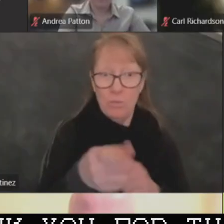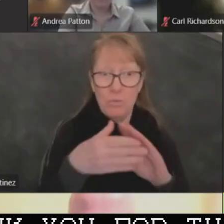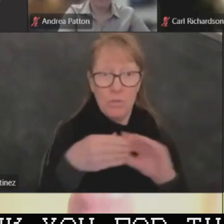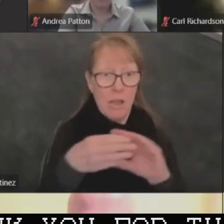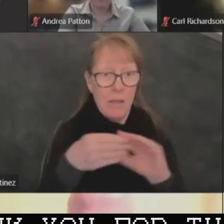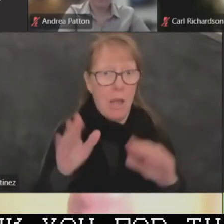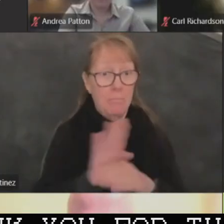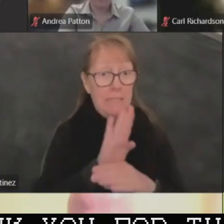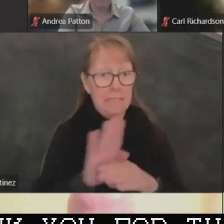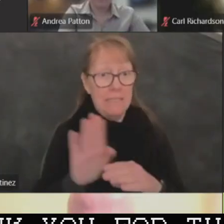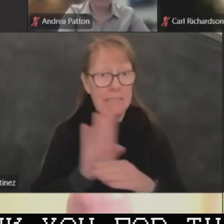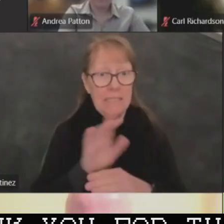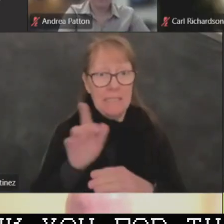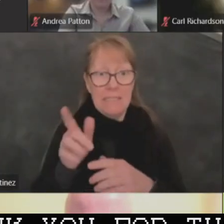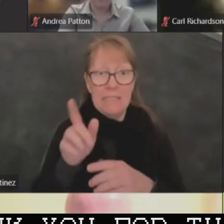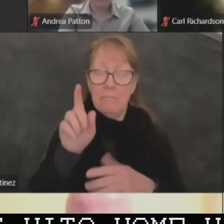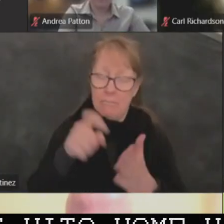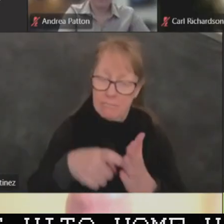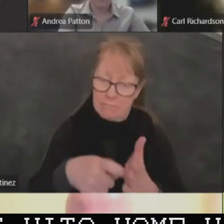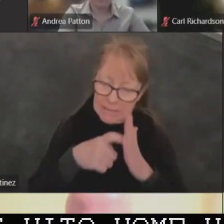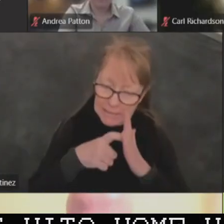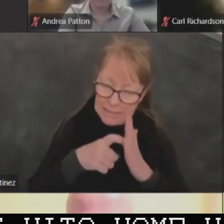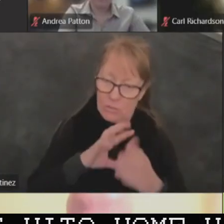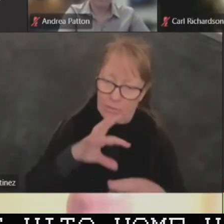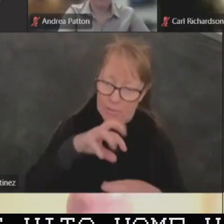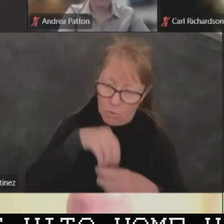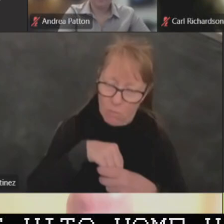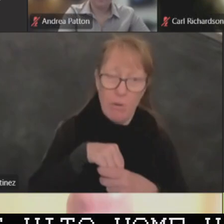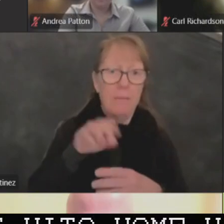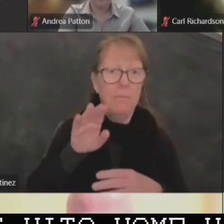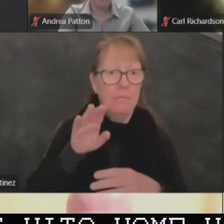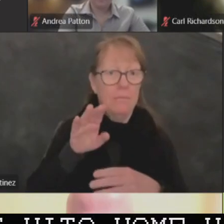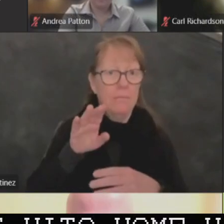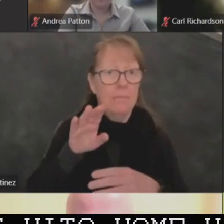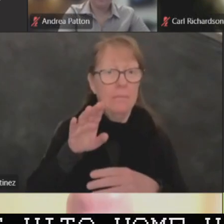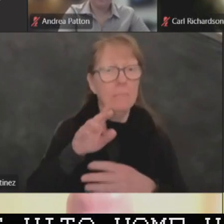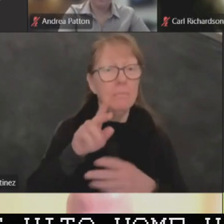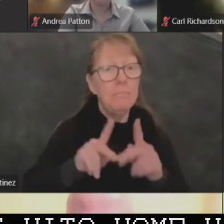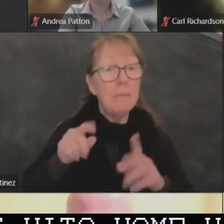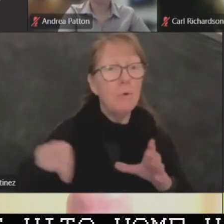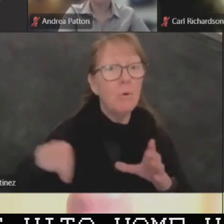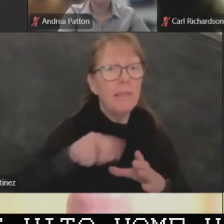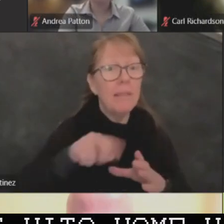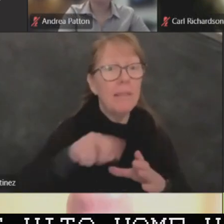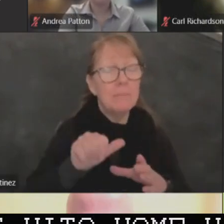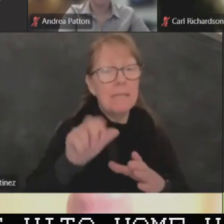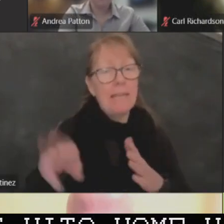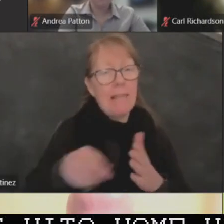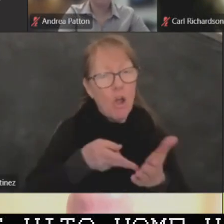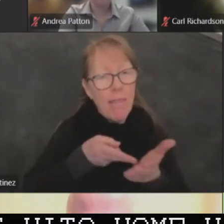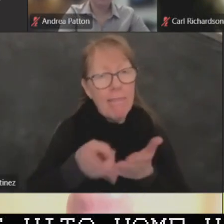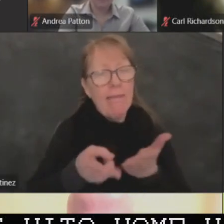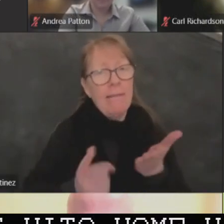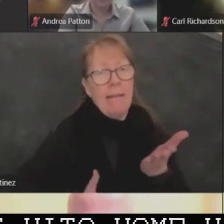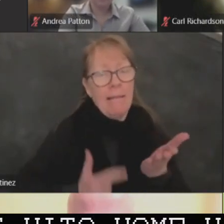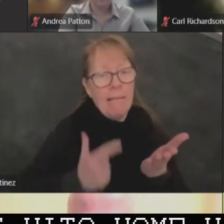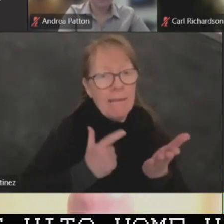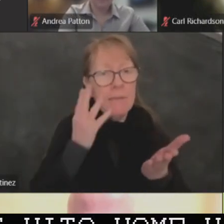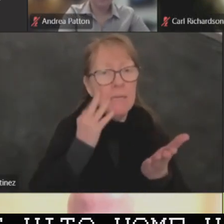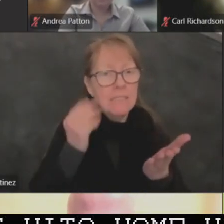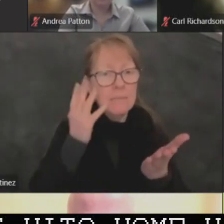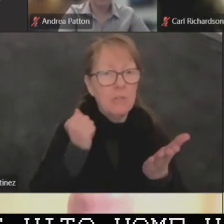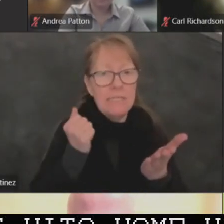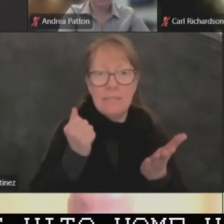businesses needing to incorporate people with disabilities into planning. To have that authentic lens and lived experience is